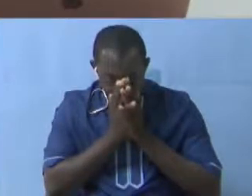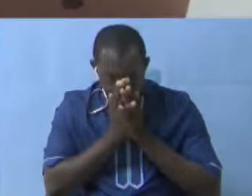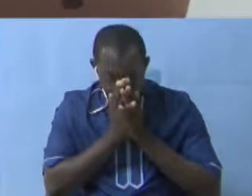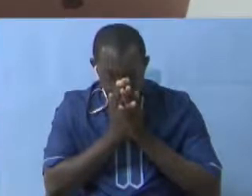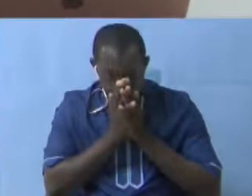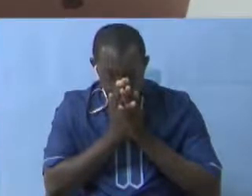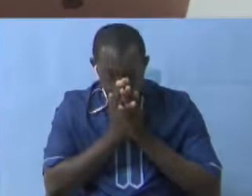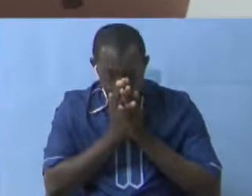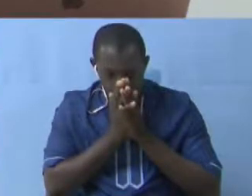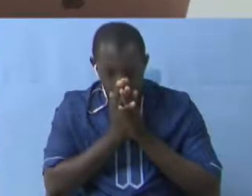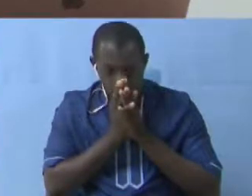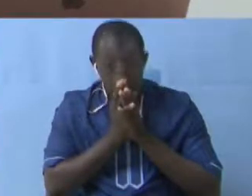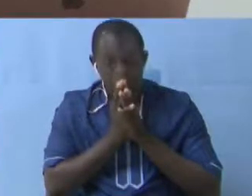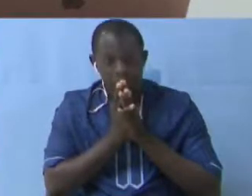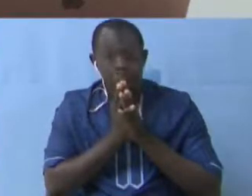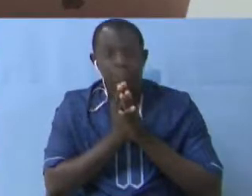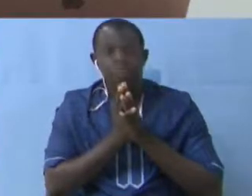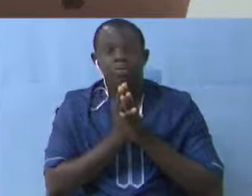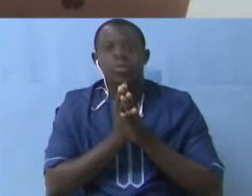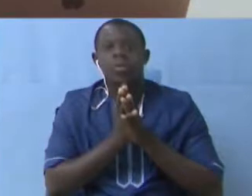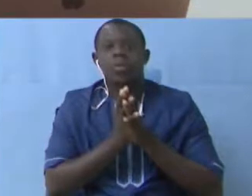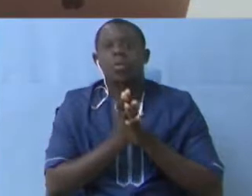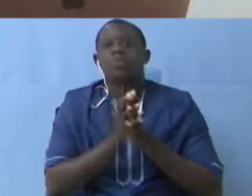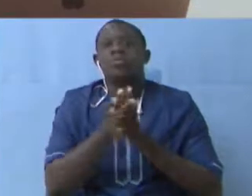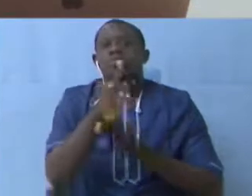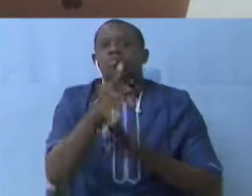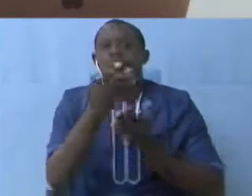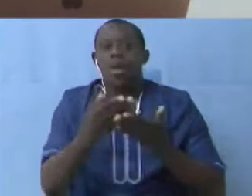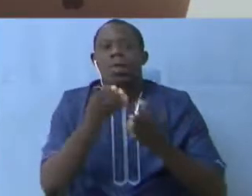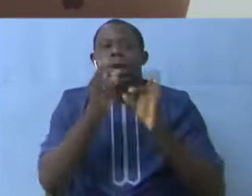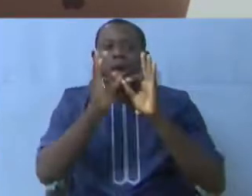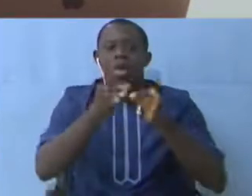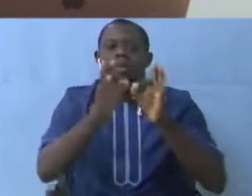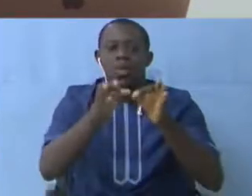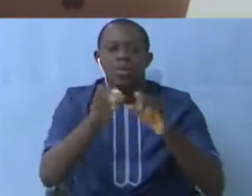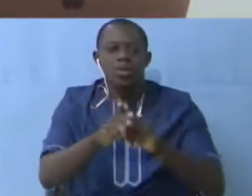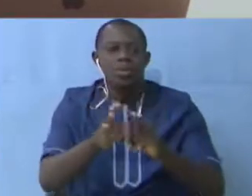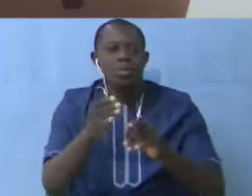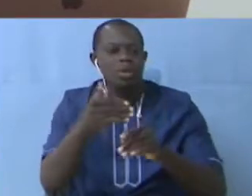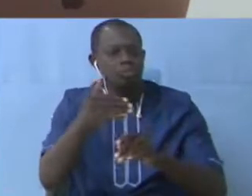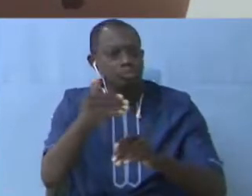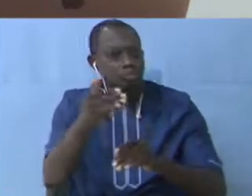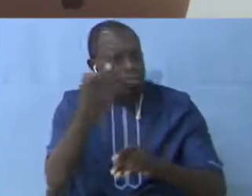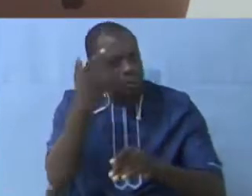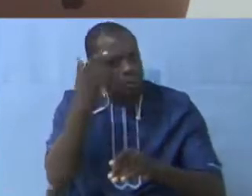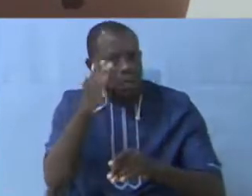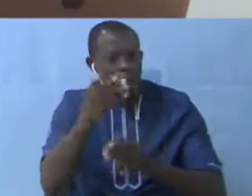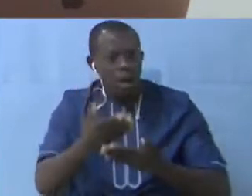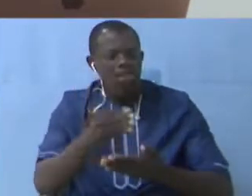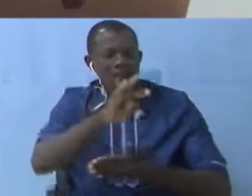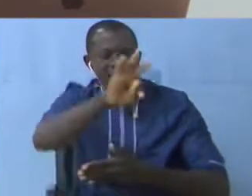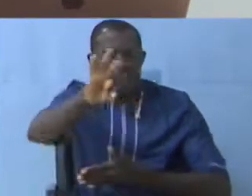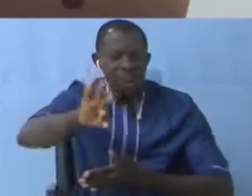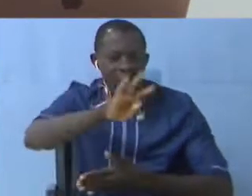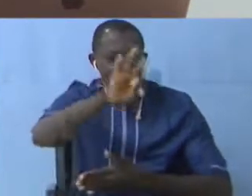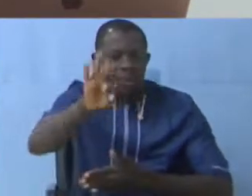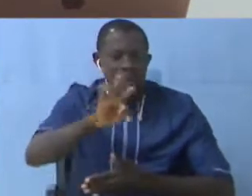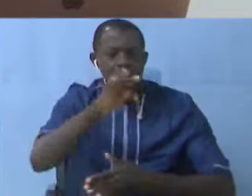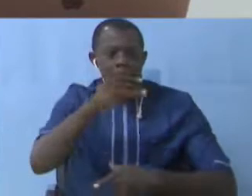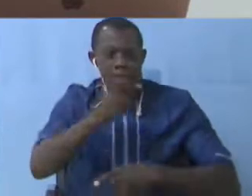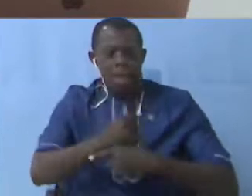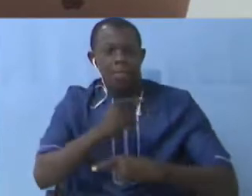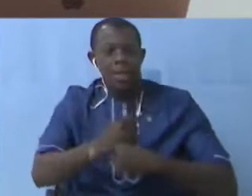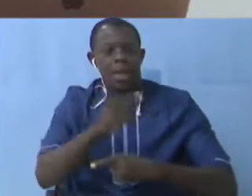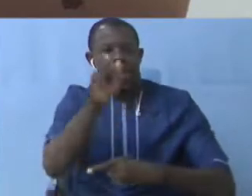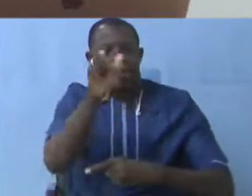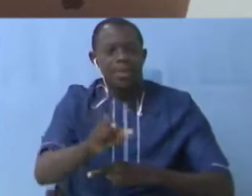From your explanation, it seems like you now had a family of Gambians in Senegal. ni nga ko waxee dafa mel ni fi mu nekk nii daal am nañ ay njaboot yu